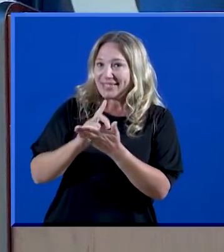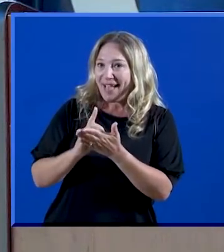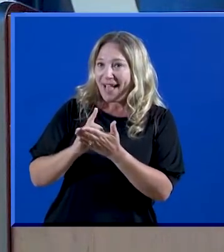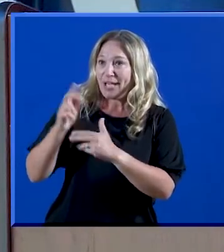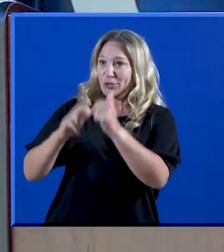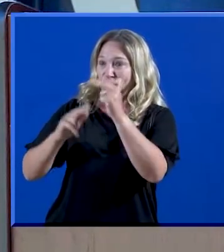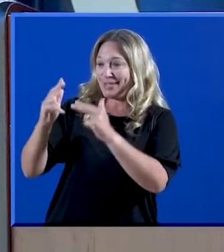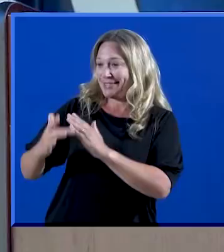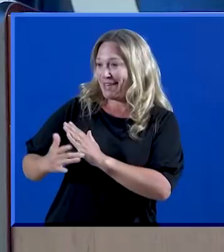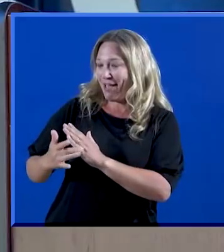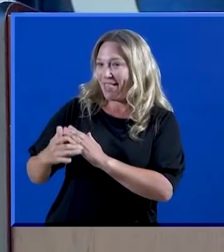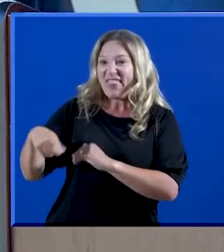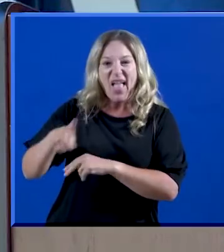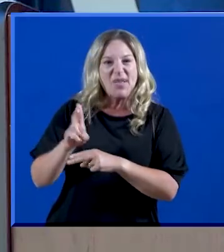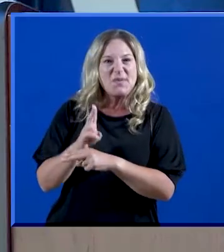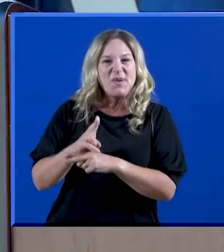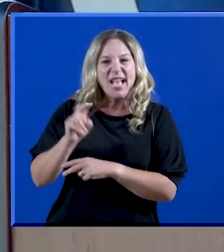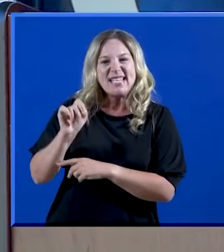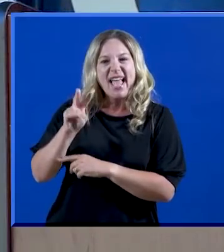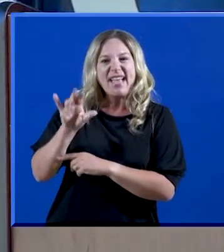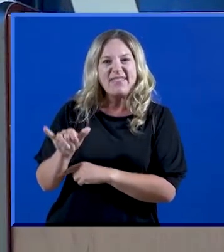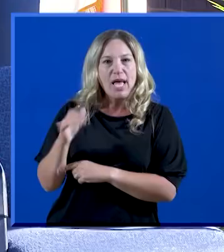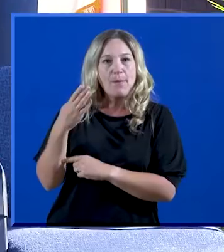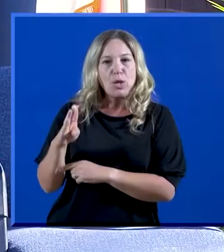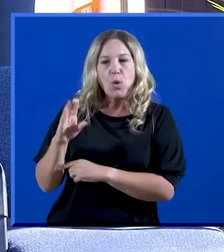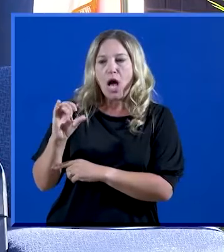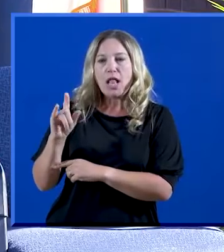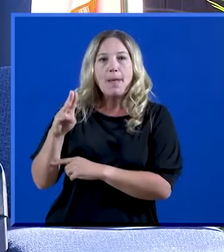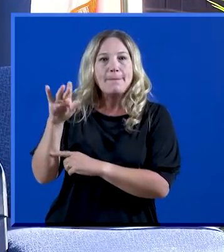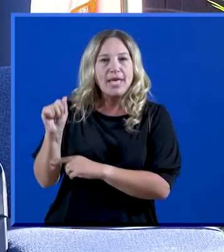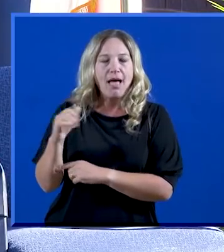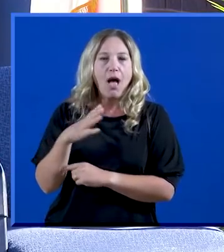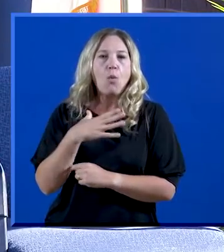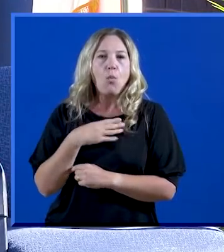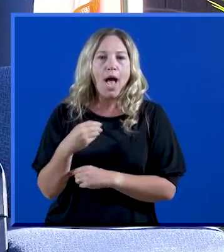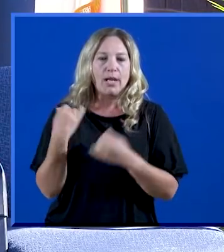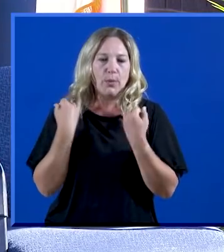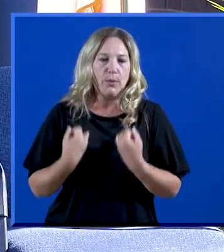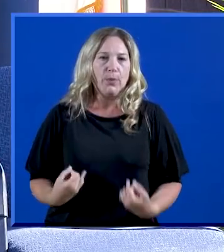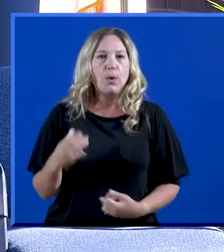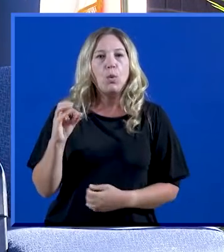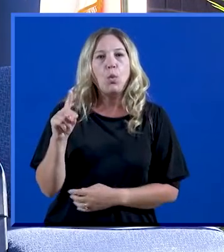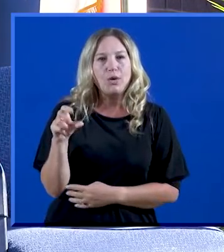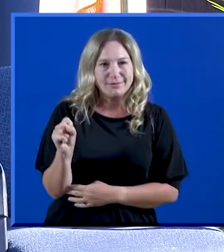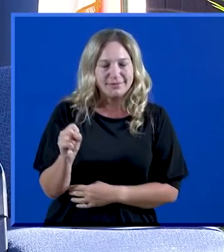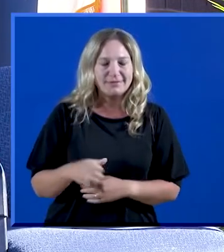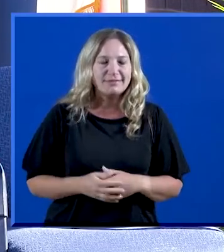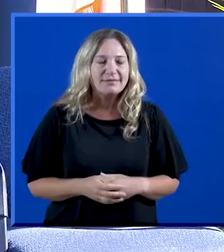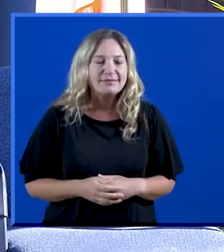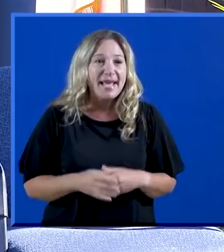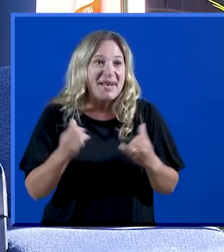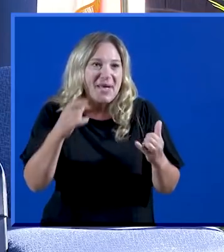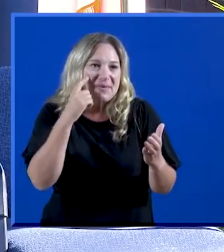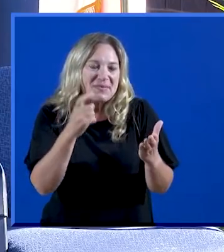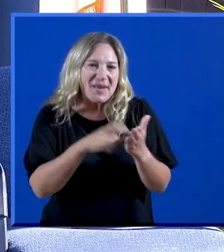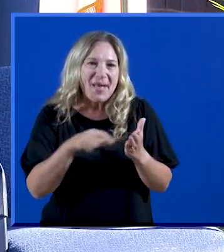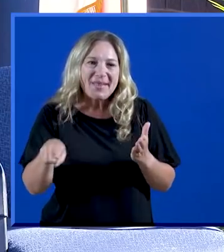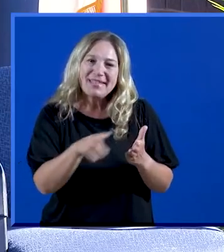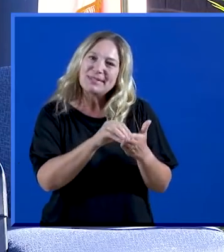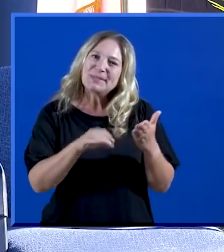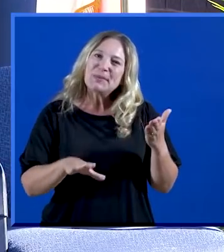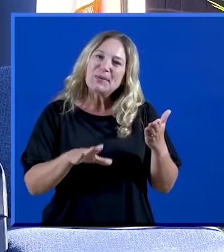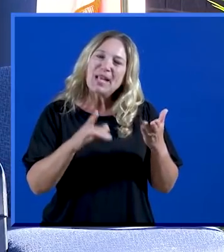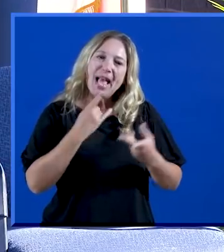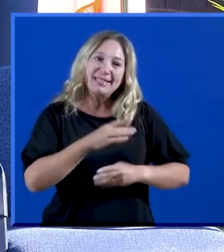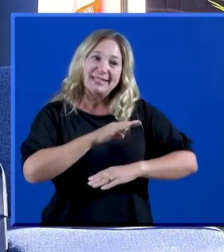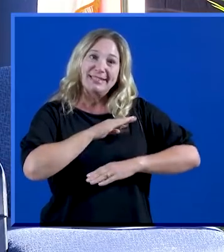construction technology. They are wearing the navy blue, Columbia, and white cords. At this time, we would like to recognize those students who